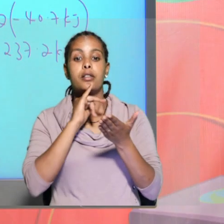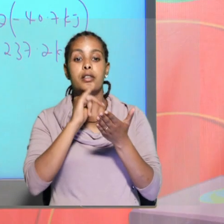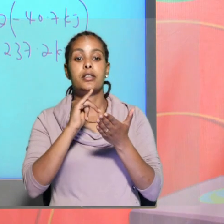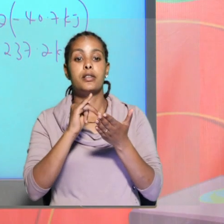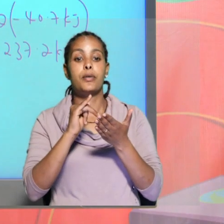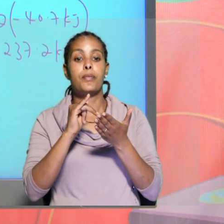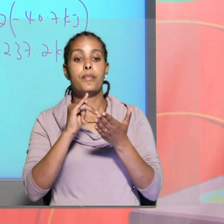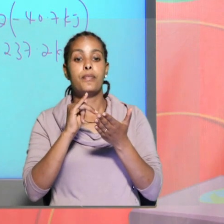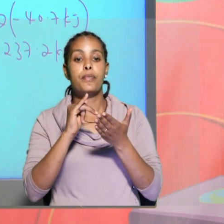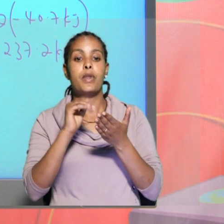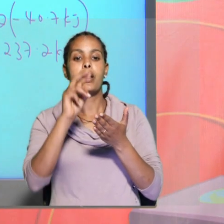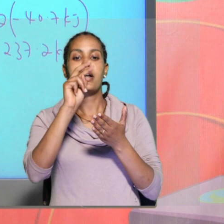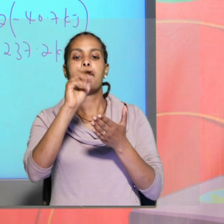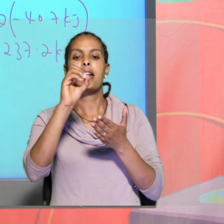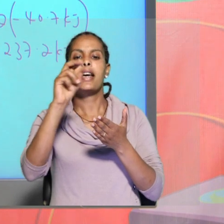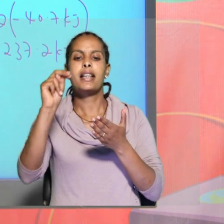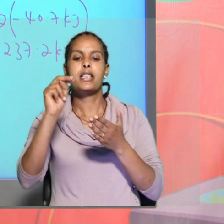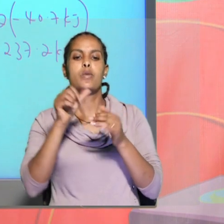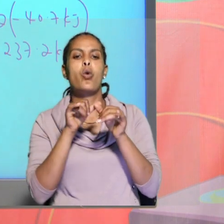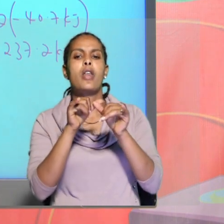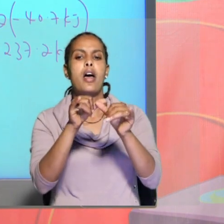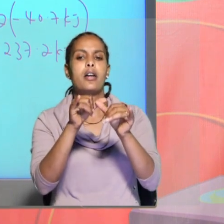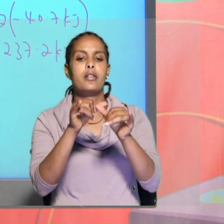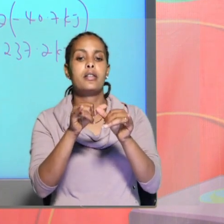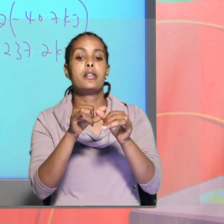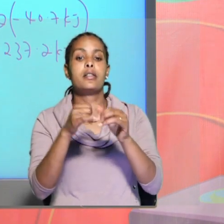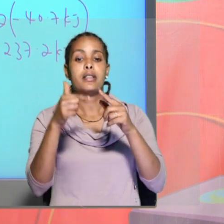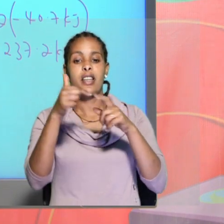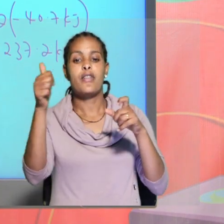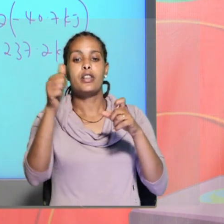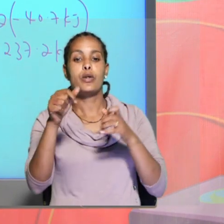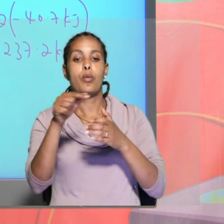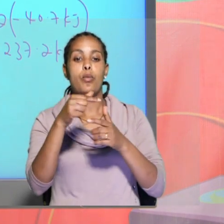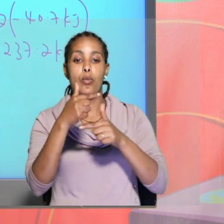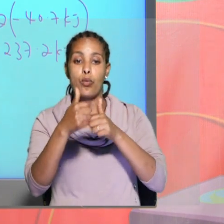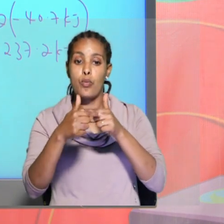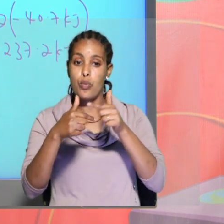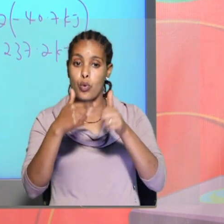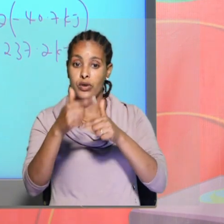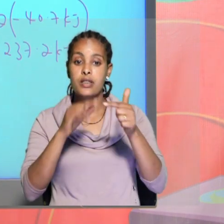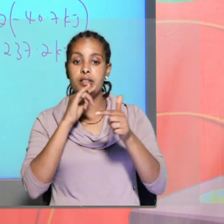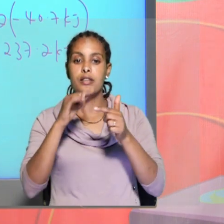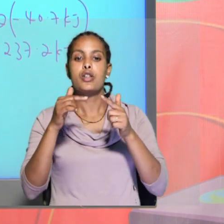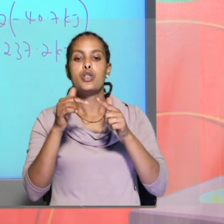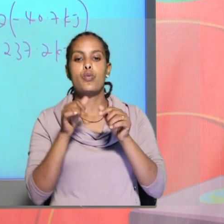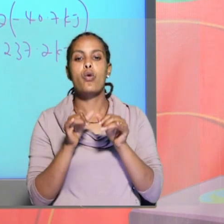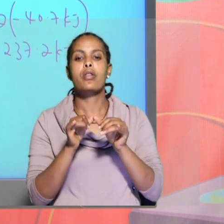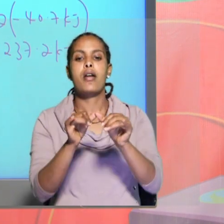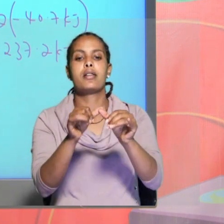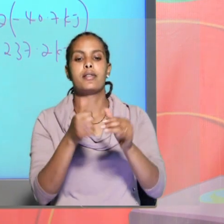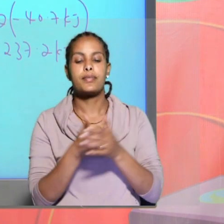is non-spontaneous. The reverse process is spontaneous.